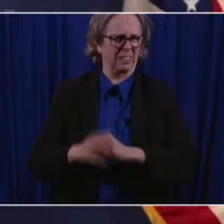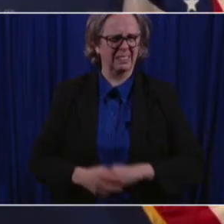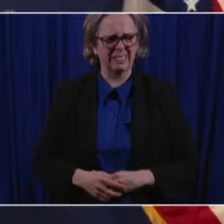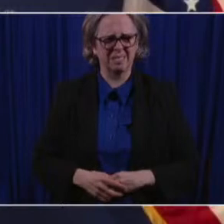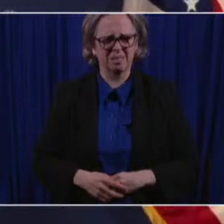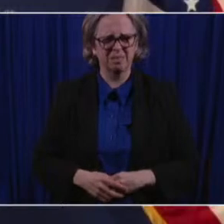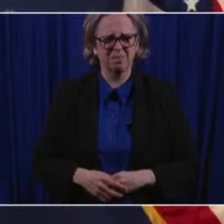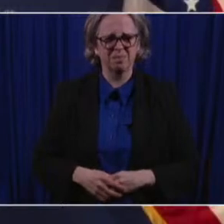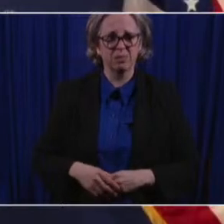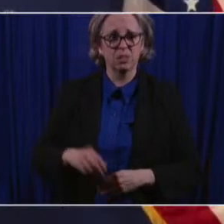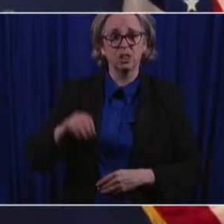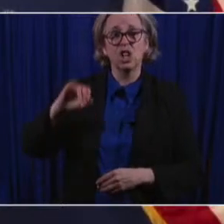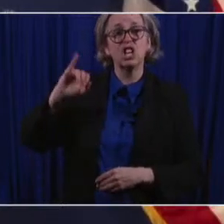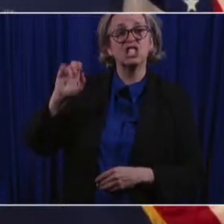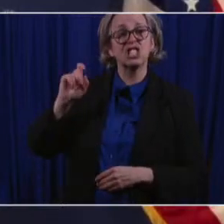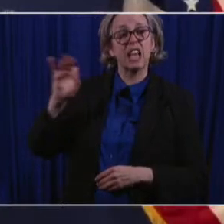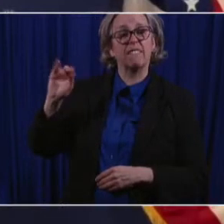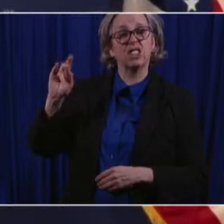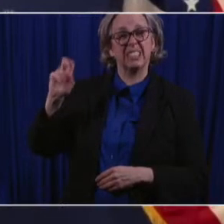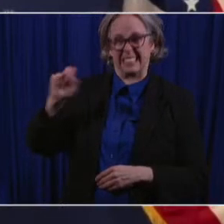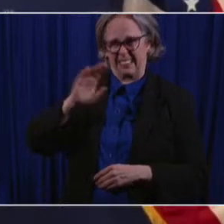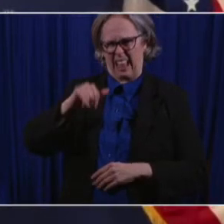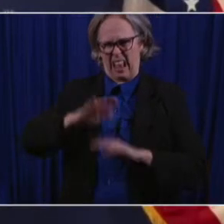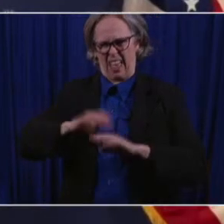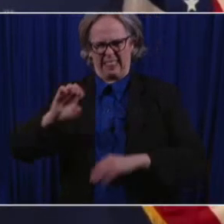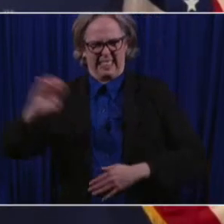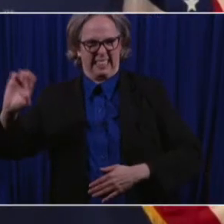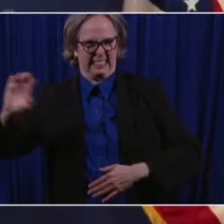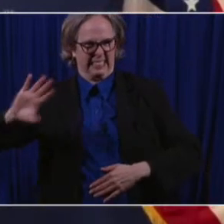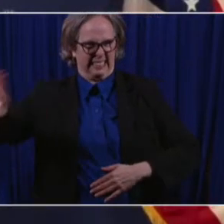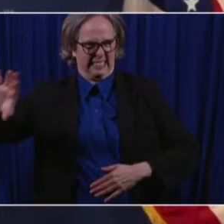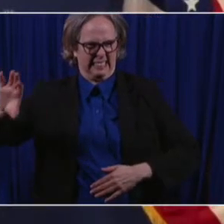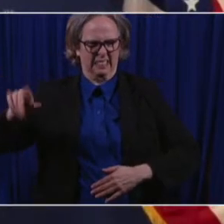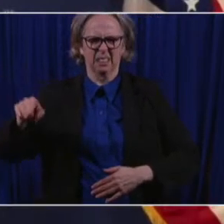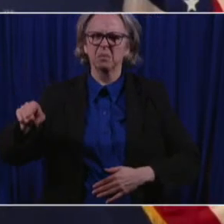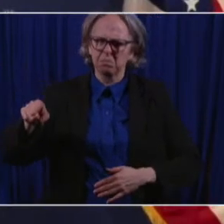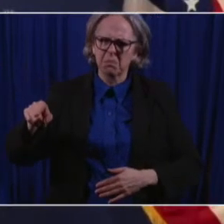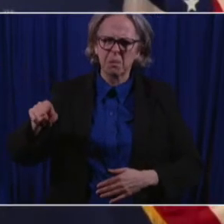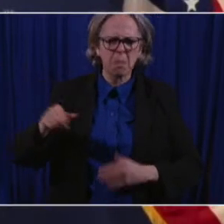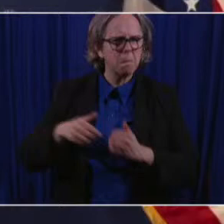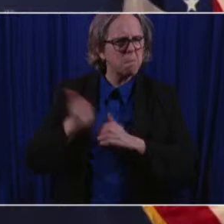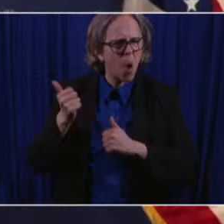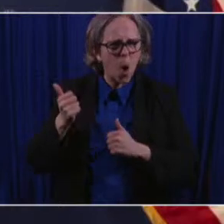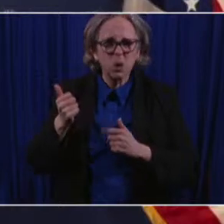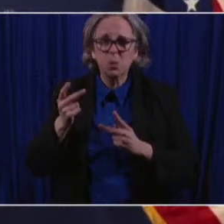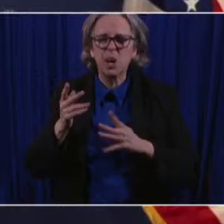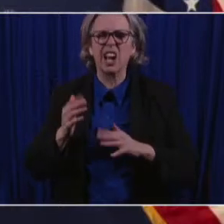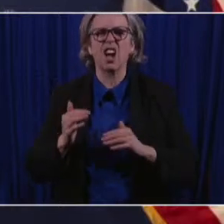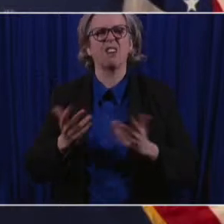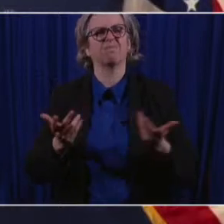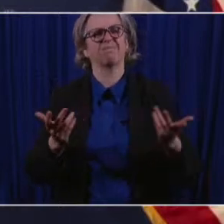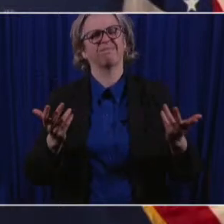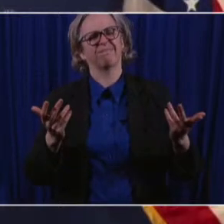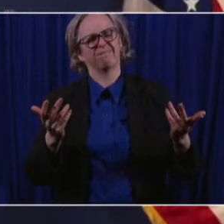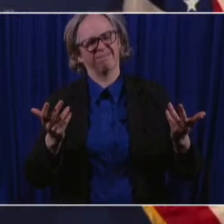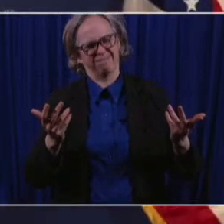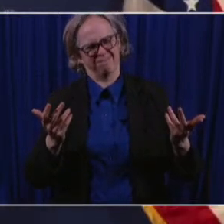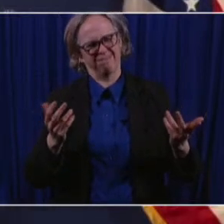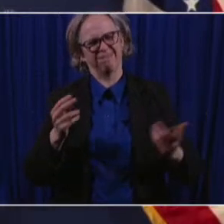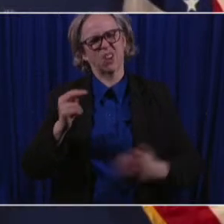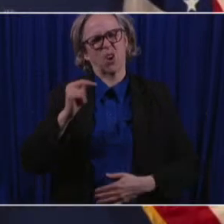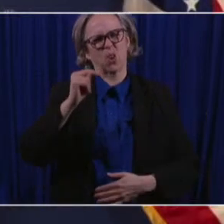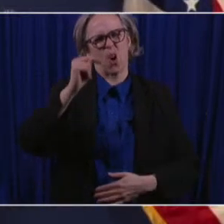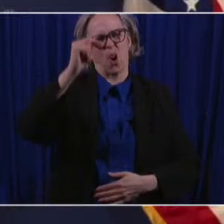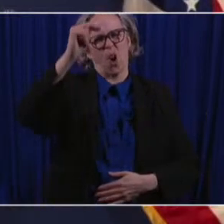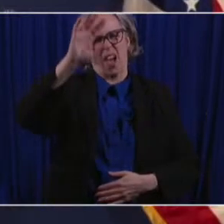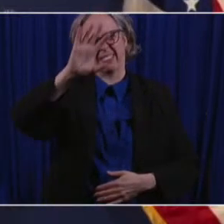were a few days ago. But the majority of these high incidence counties are right along the northern